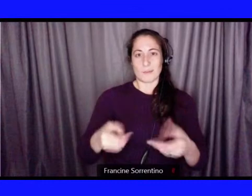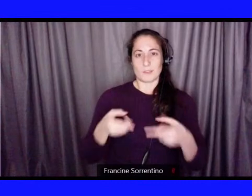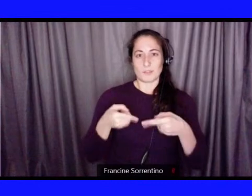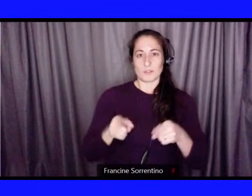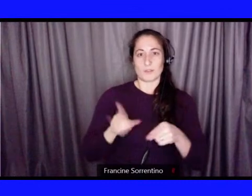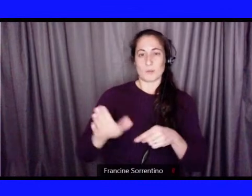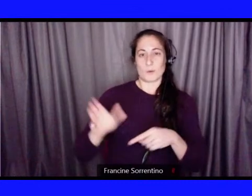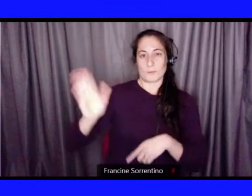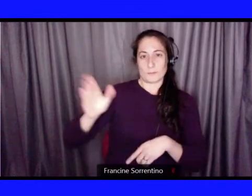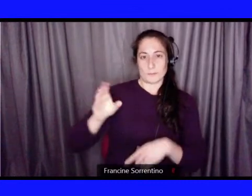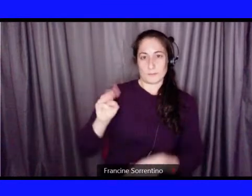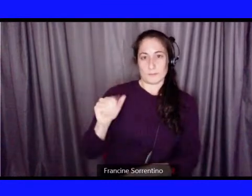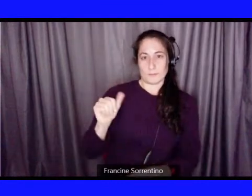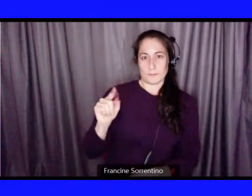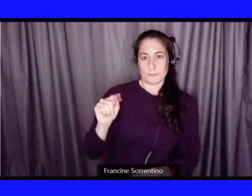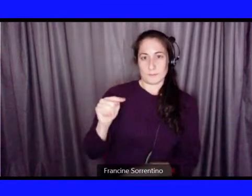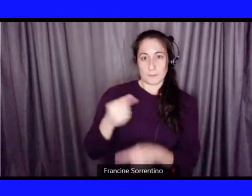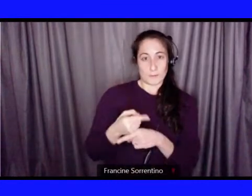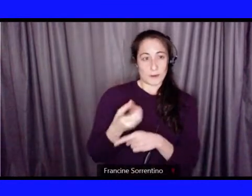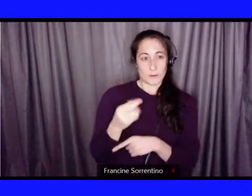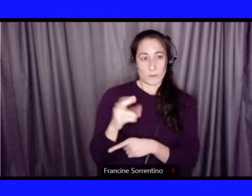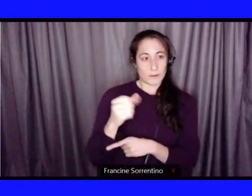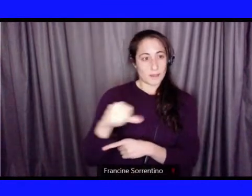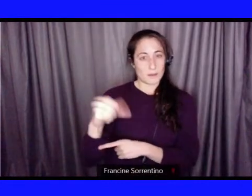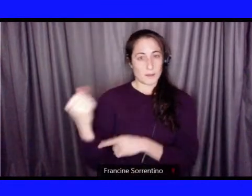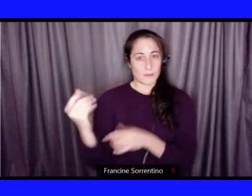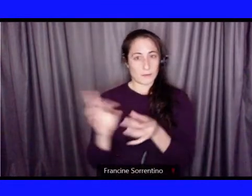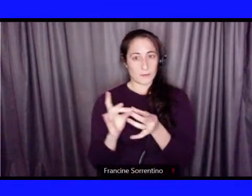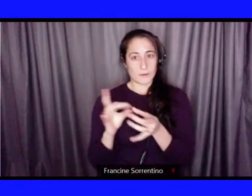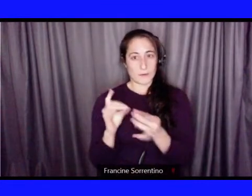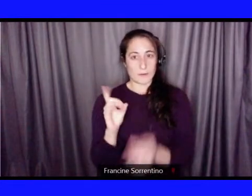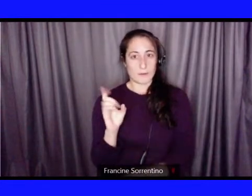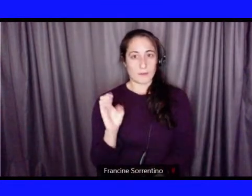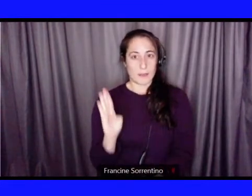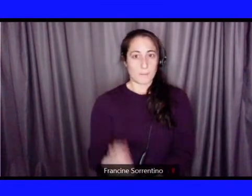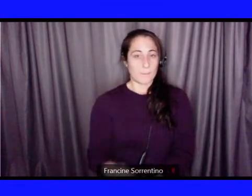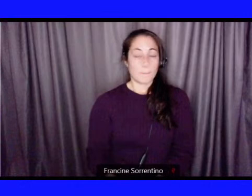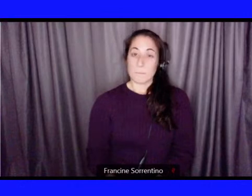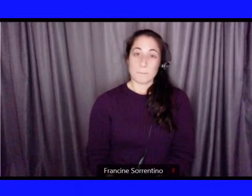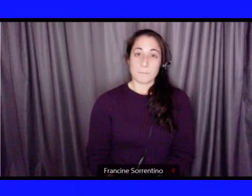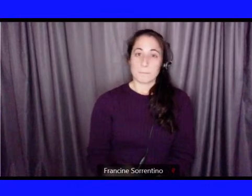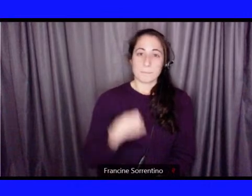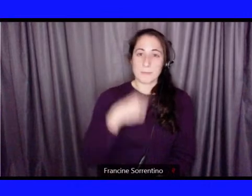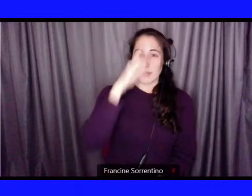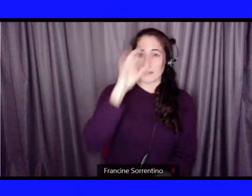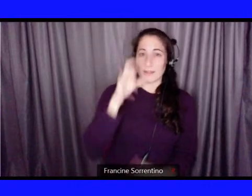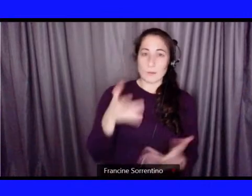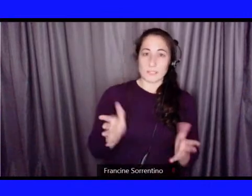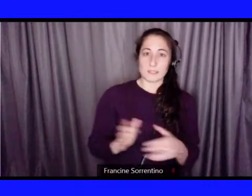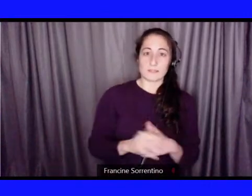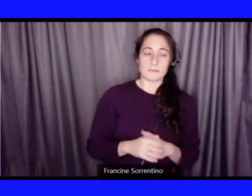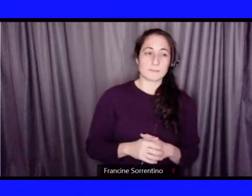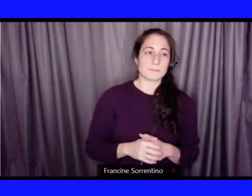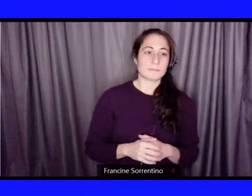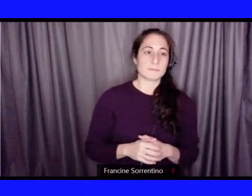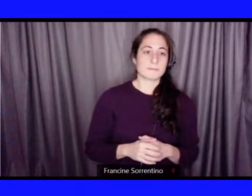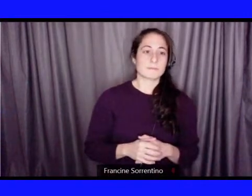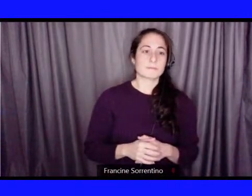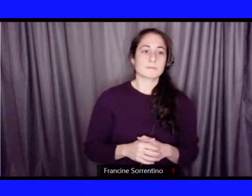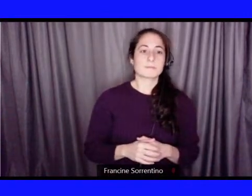really your report on our strategic measures. Thank you so much. Bye-bye,